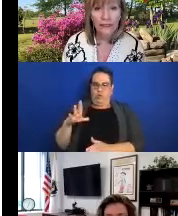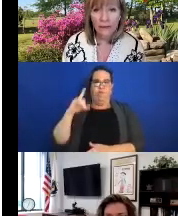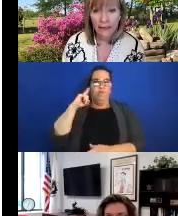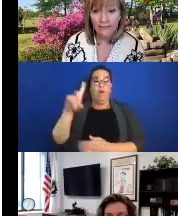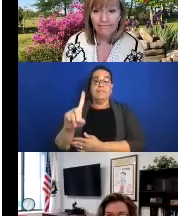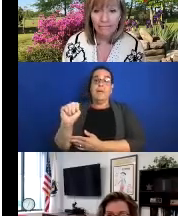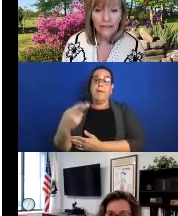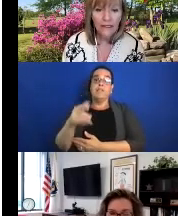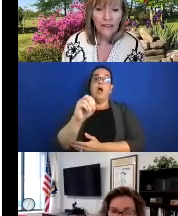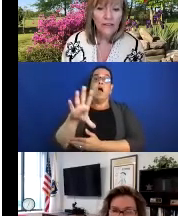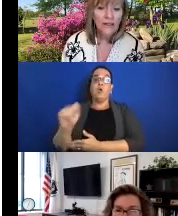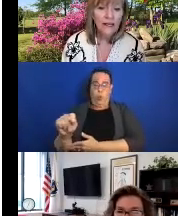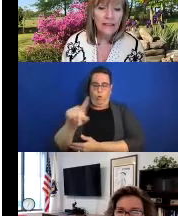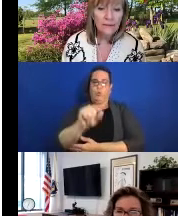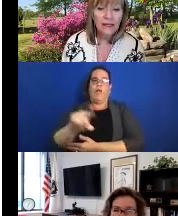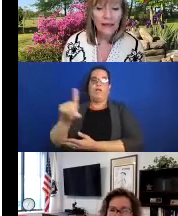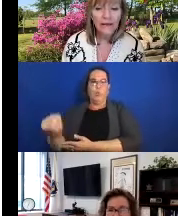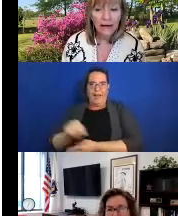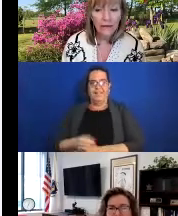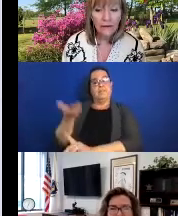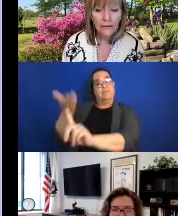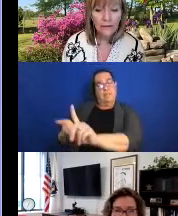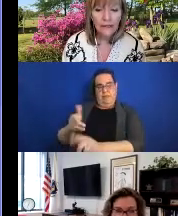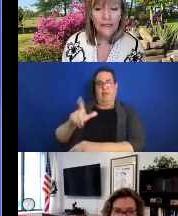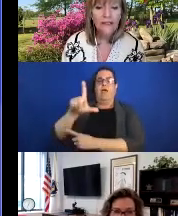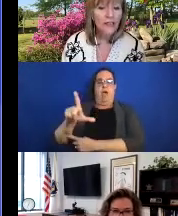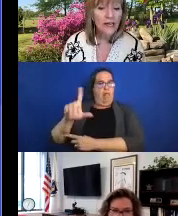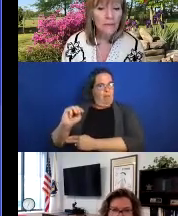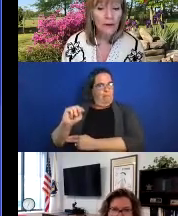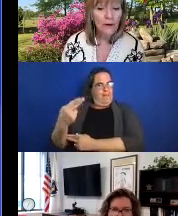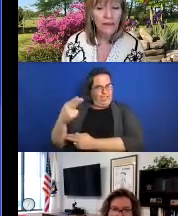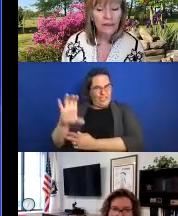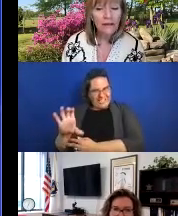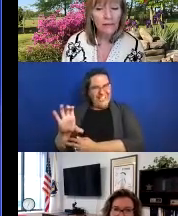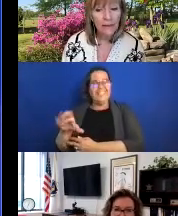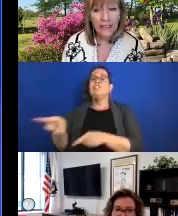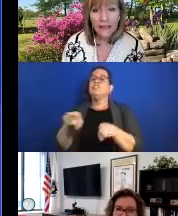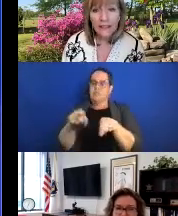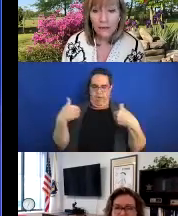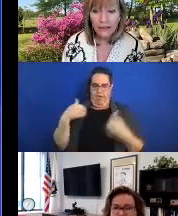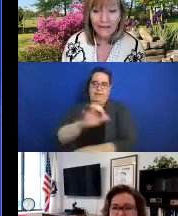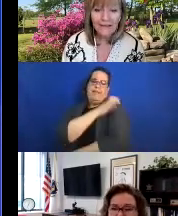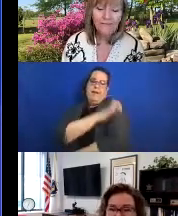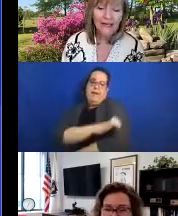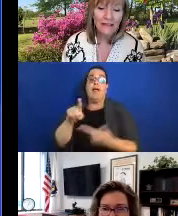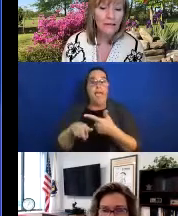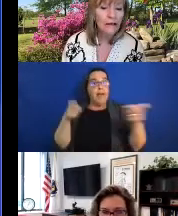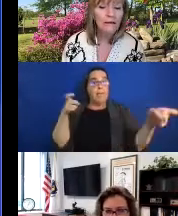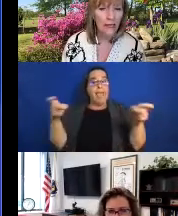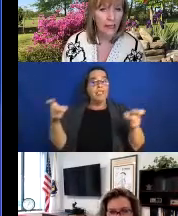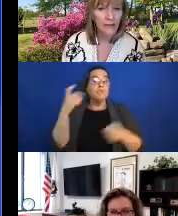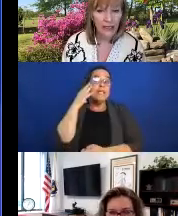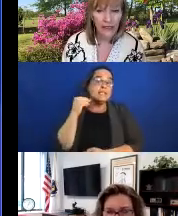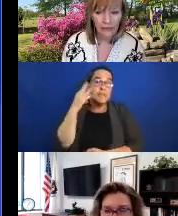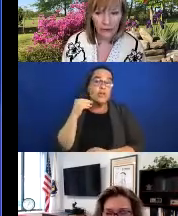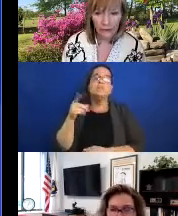of 2020. She's a licensed mental health counselor. She has both clinical and management experience and is a